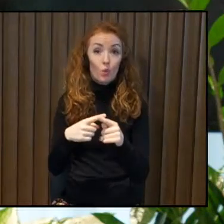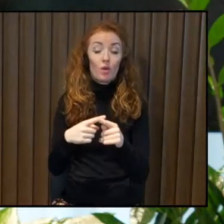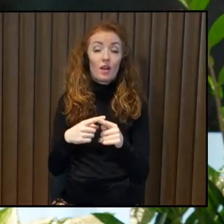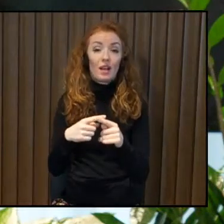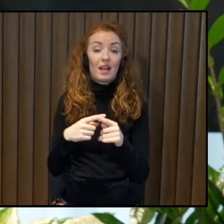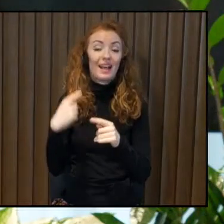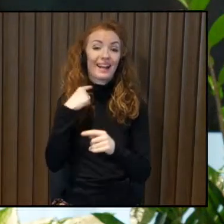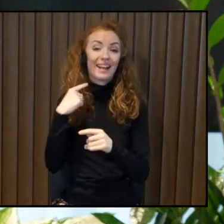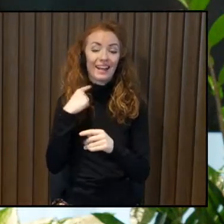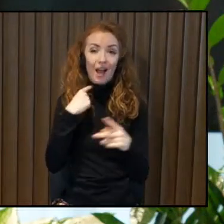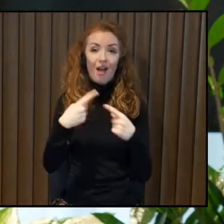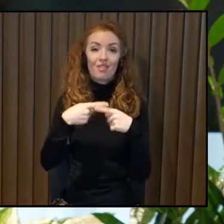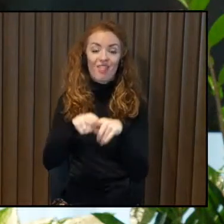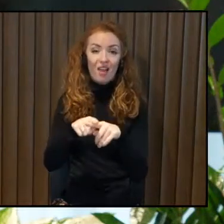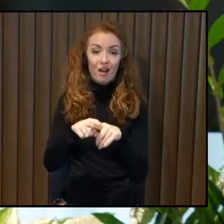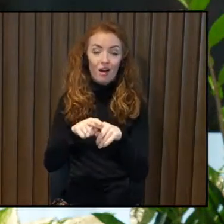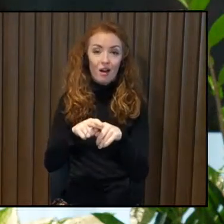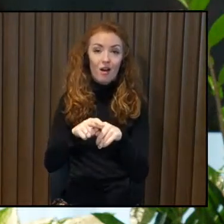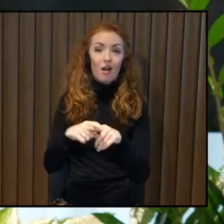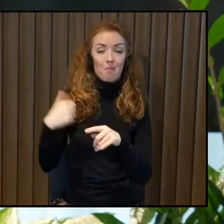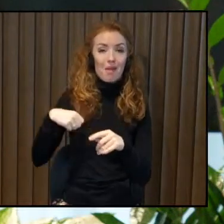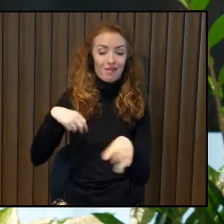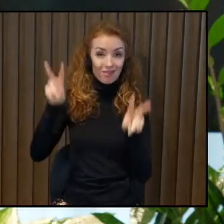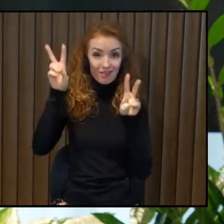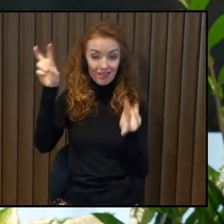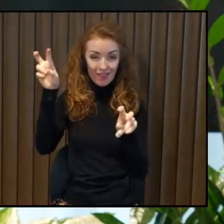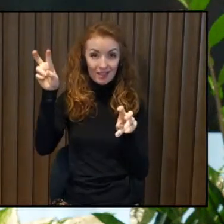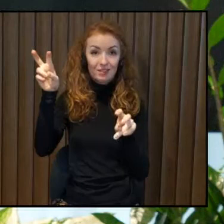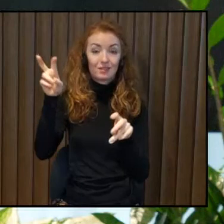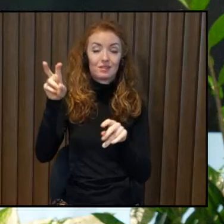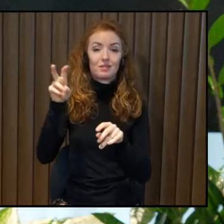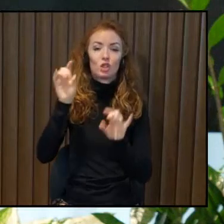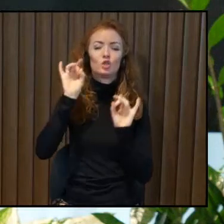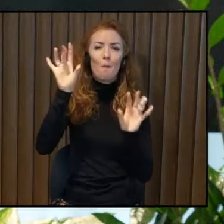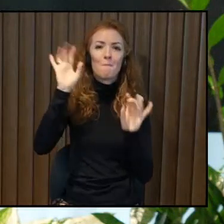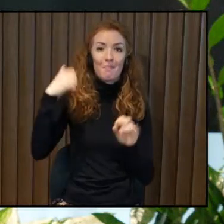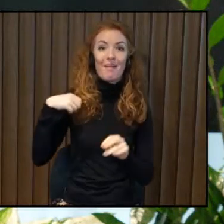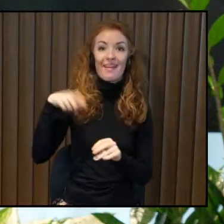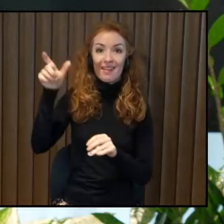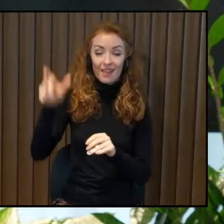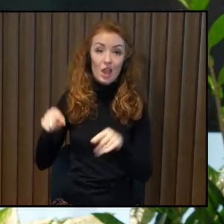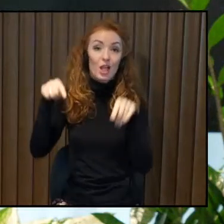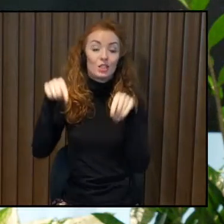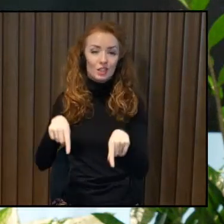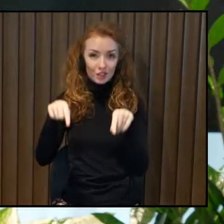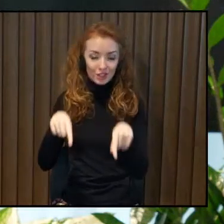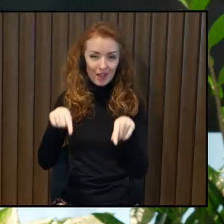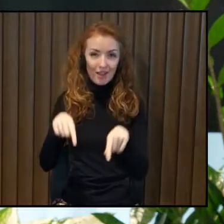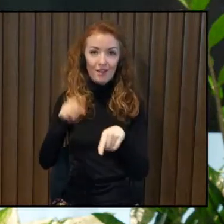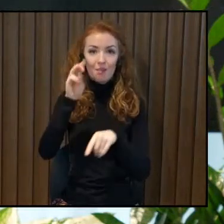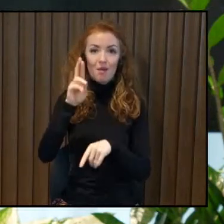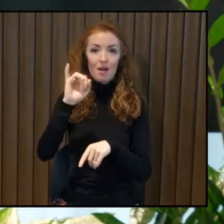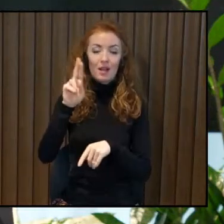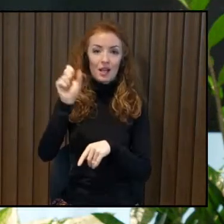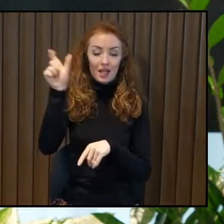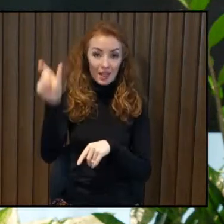girls is here. This is Marina Petrakova. She is the co-founder of this,